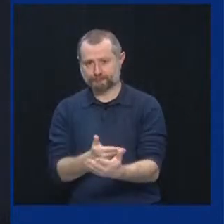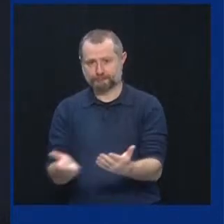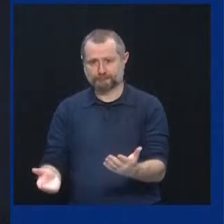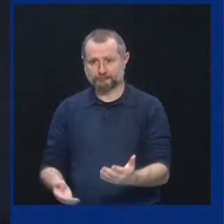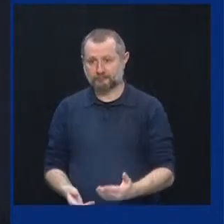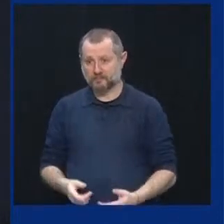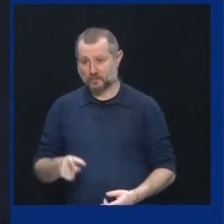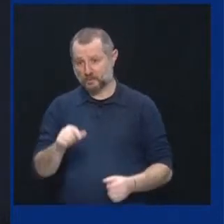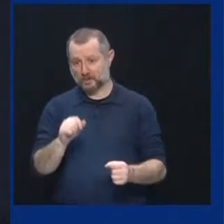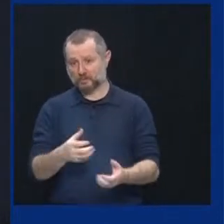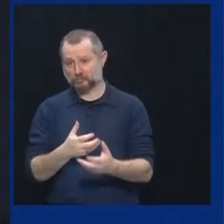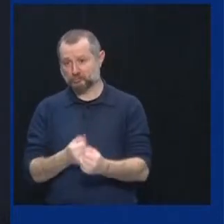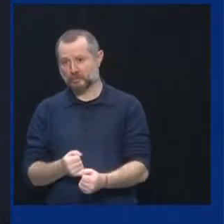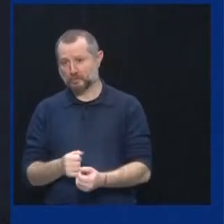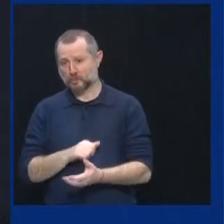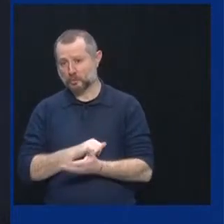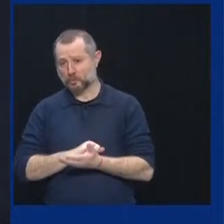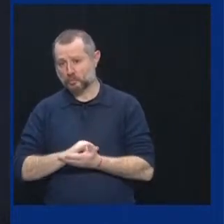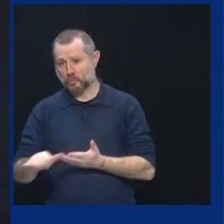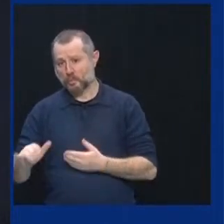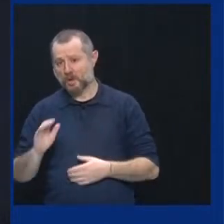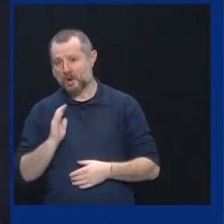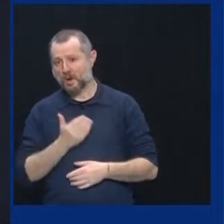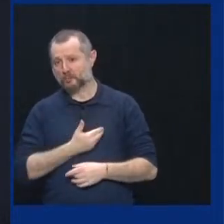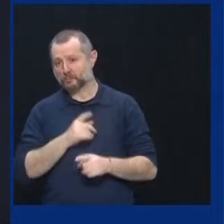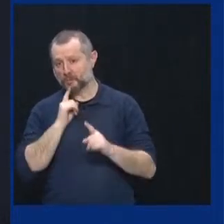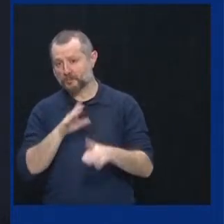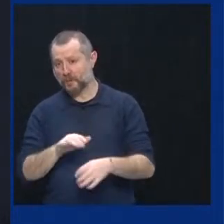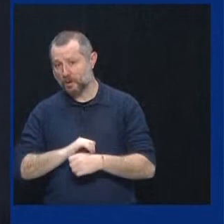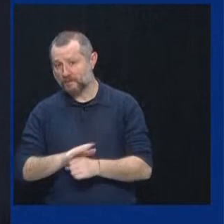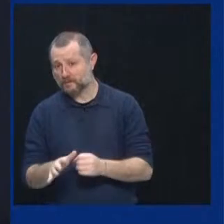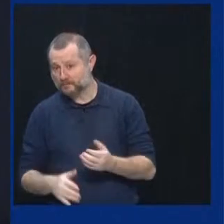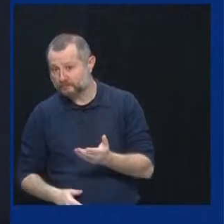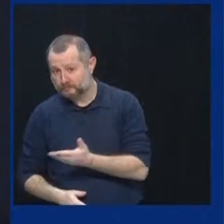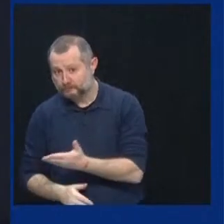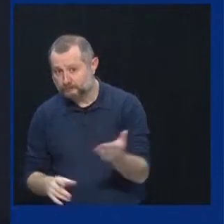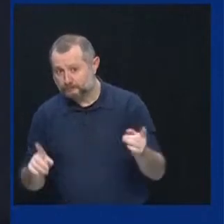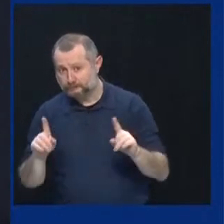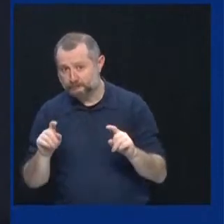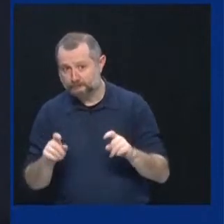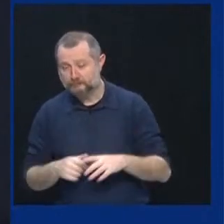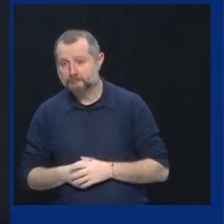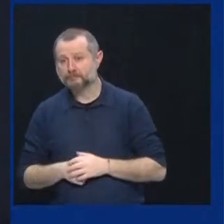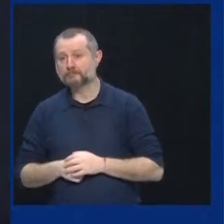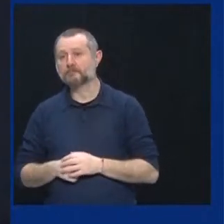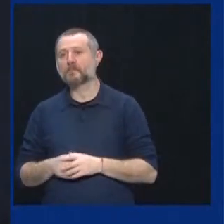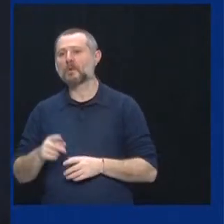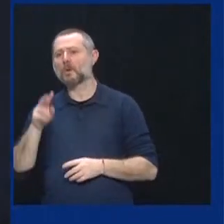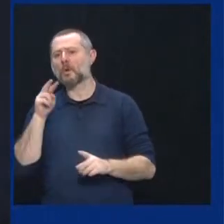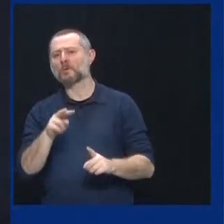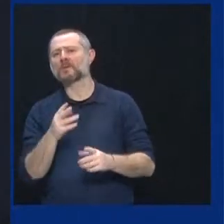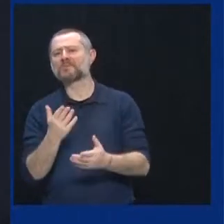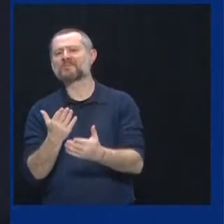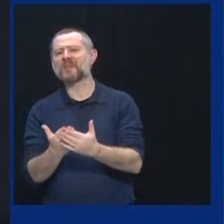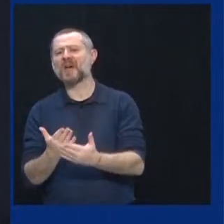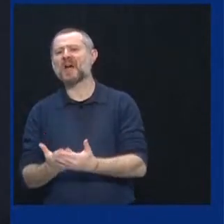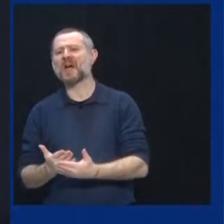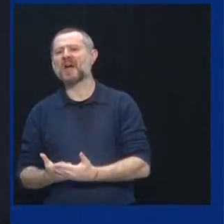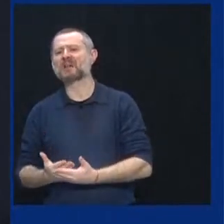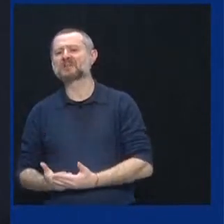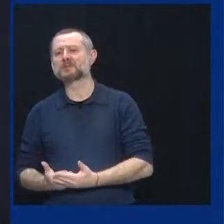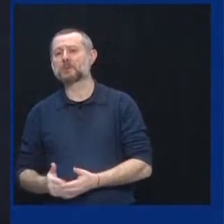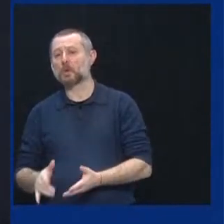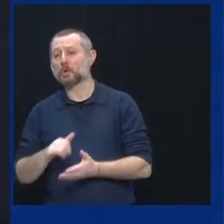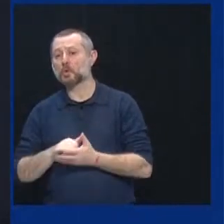this state's response to COVID? Let's look at the facts. No state was hit as hard as we